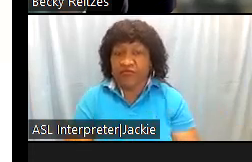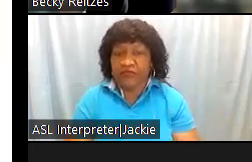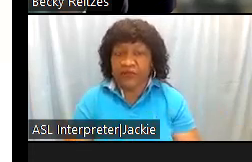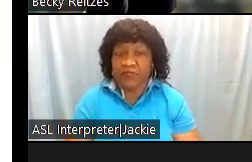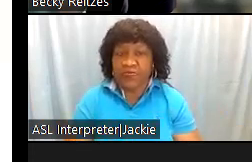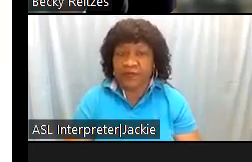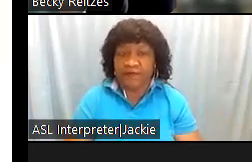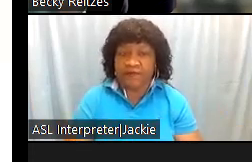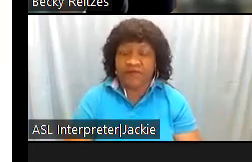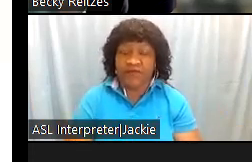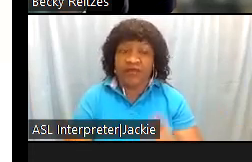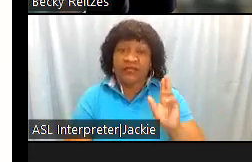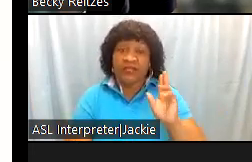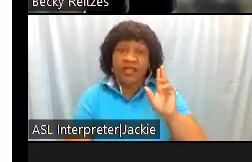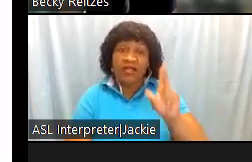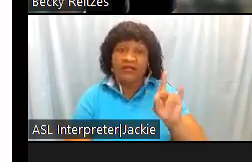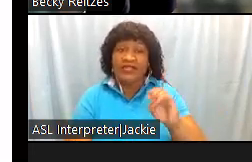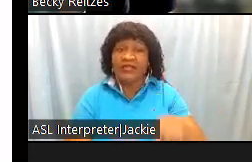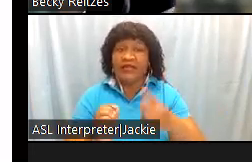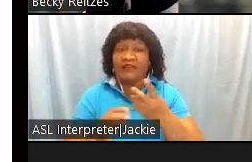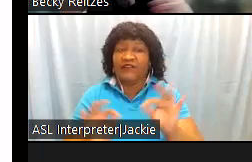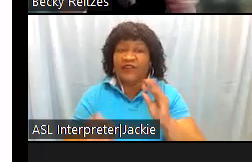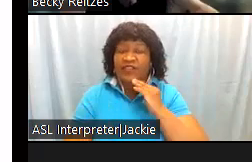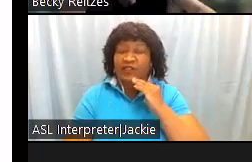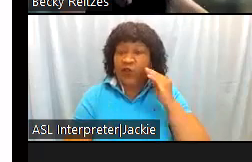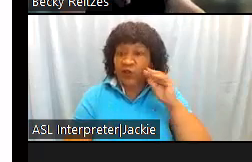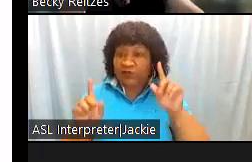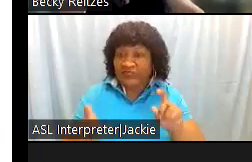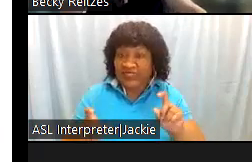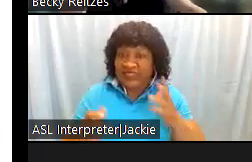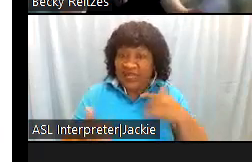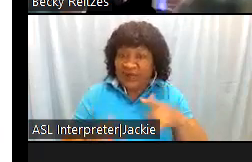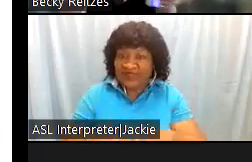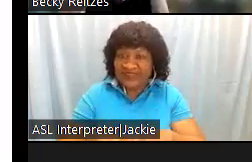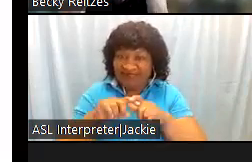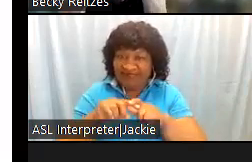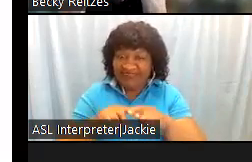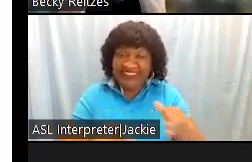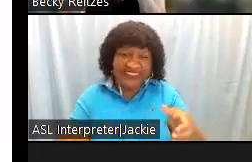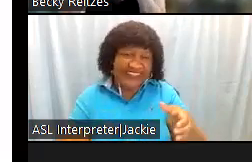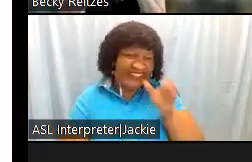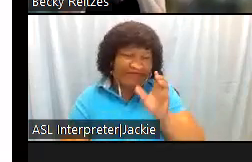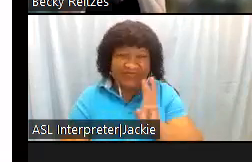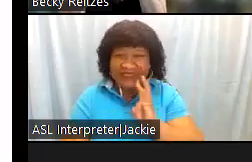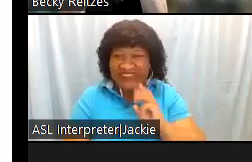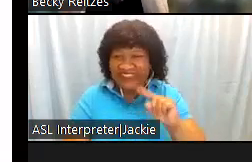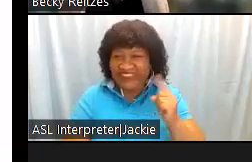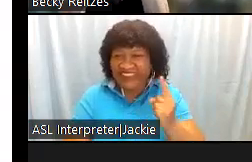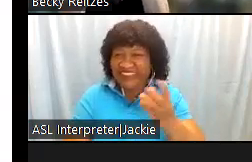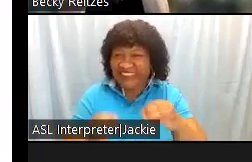All right, an update on free home tests. I'm going to pause. I'm going to take a sip of my water. Any questions?